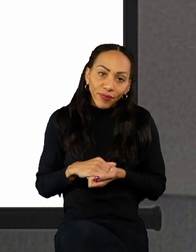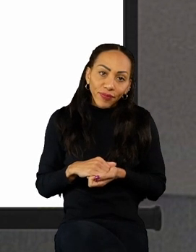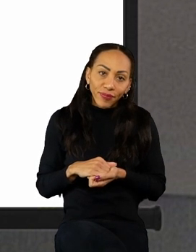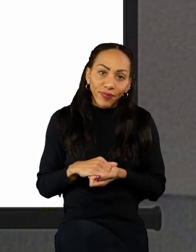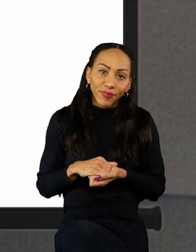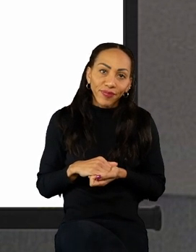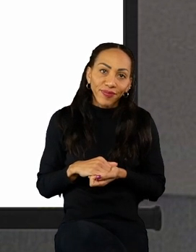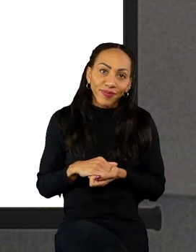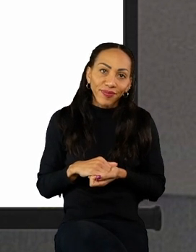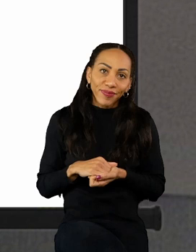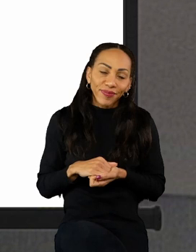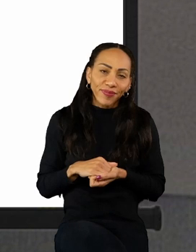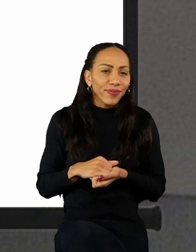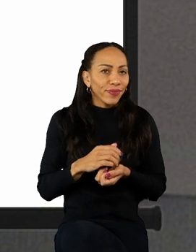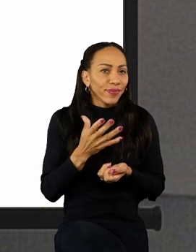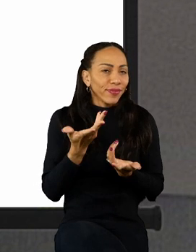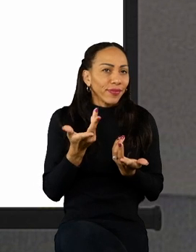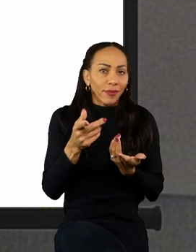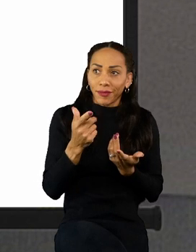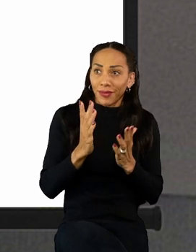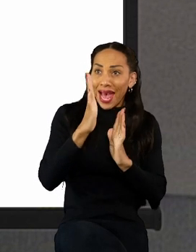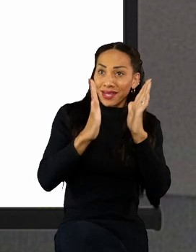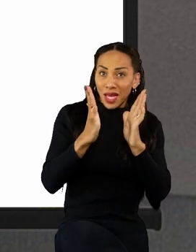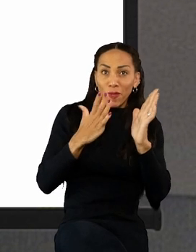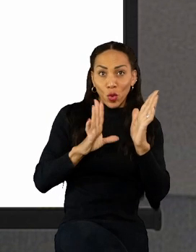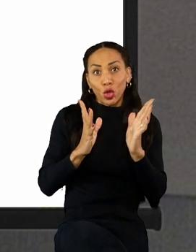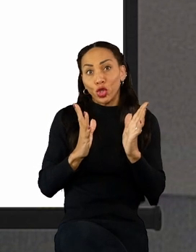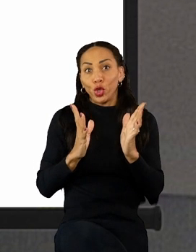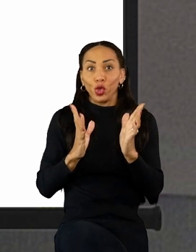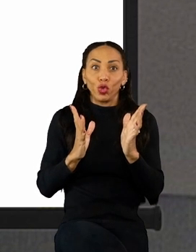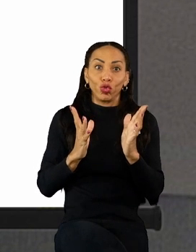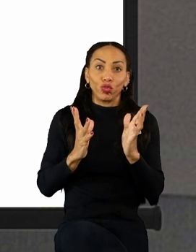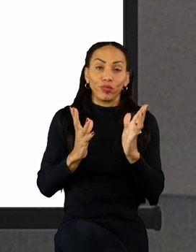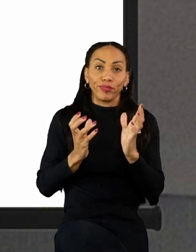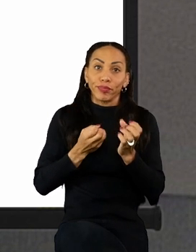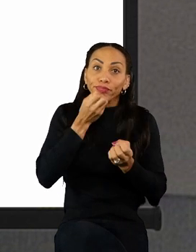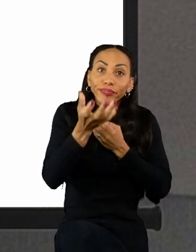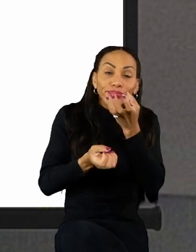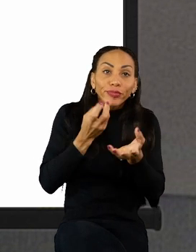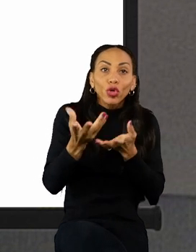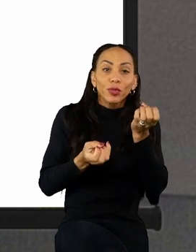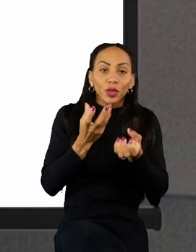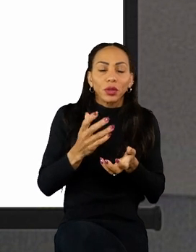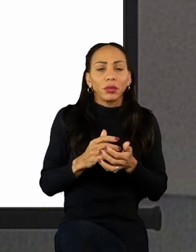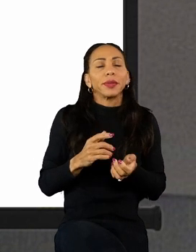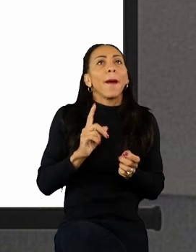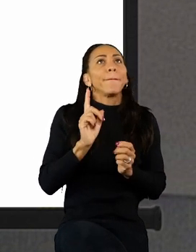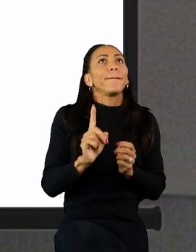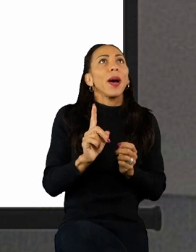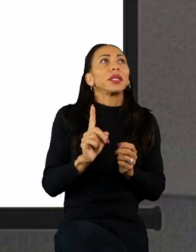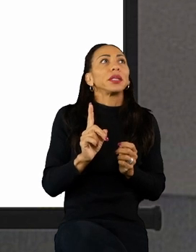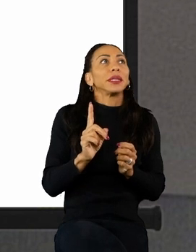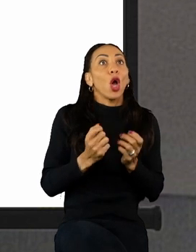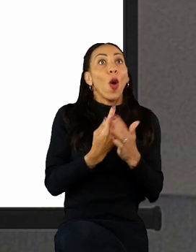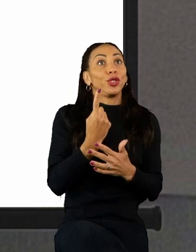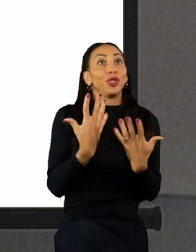you wanted to jump in. I can see, but the conversation is that the opportunity here is also that because